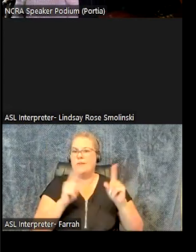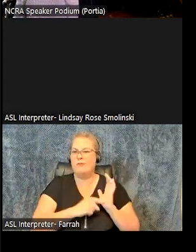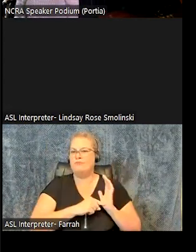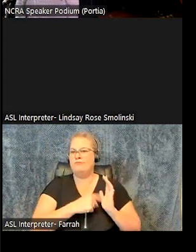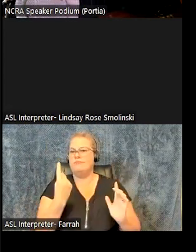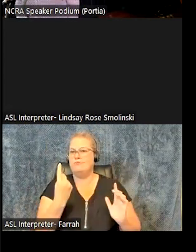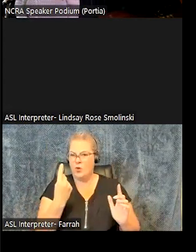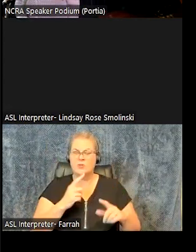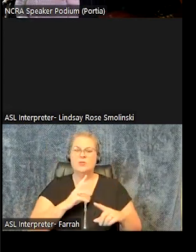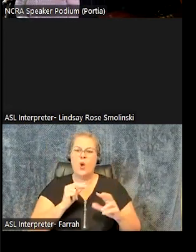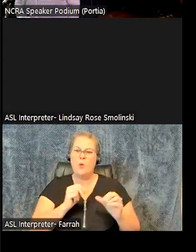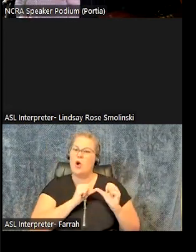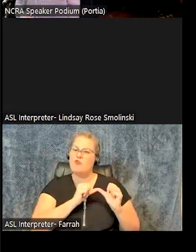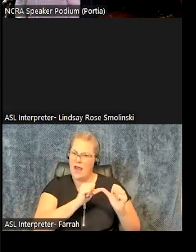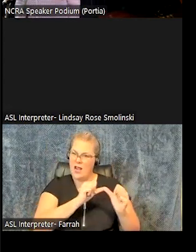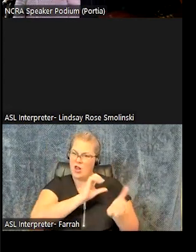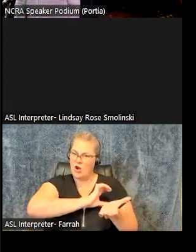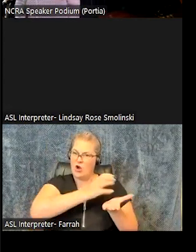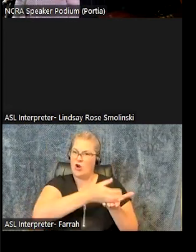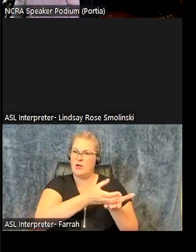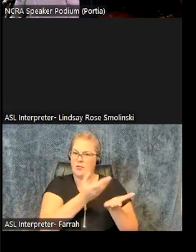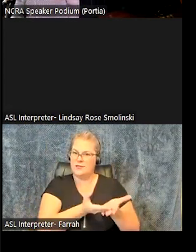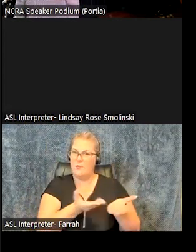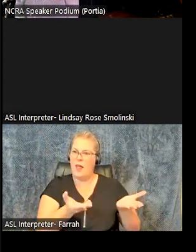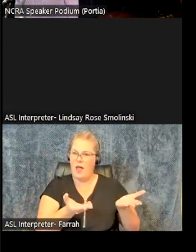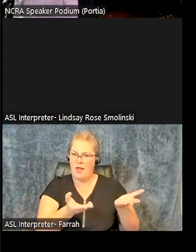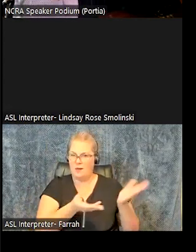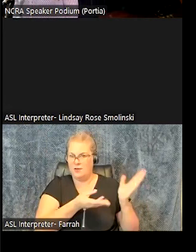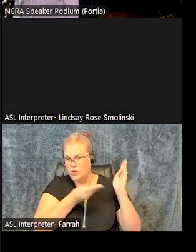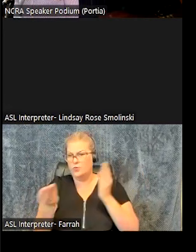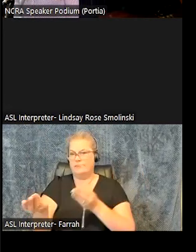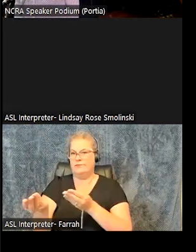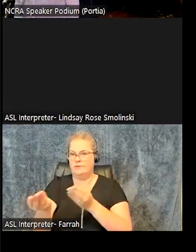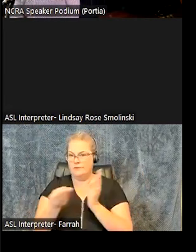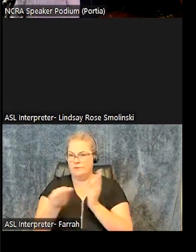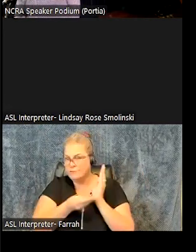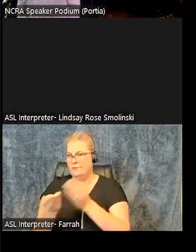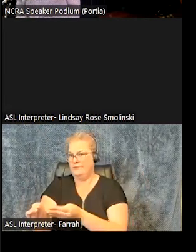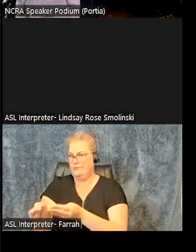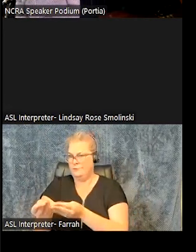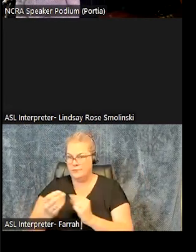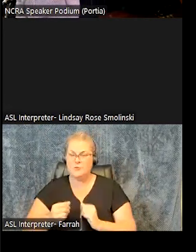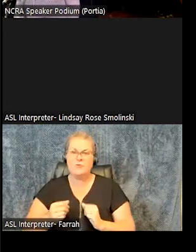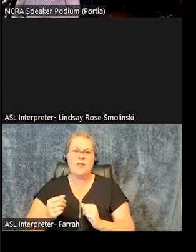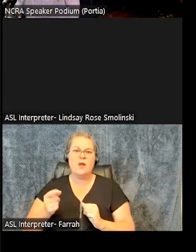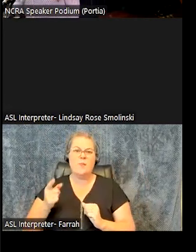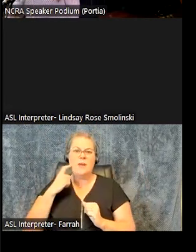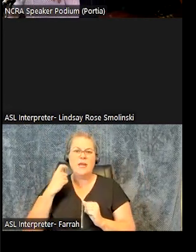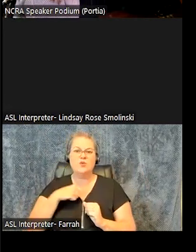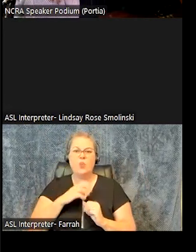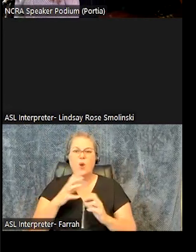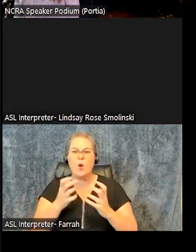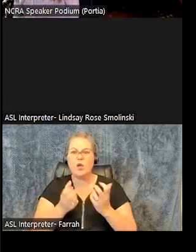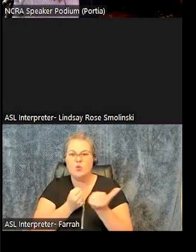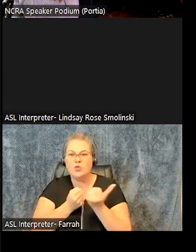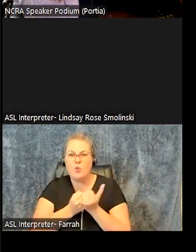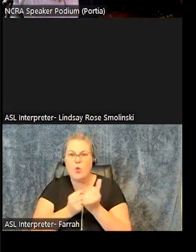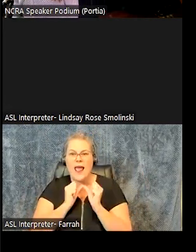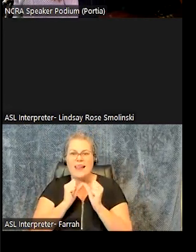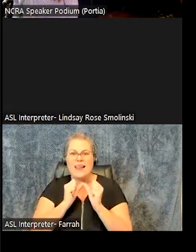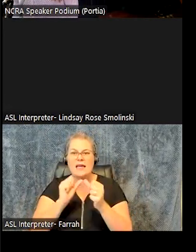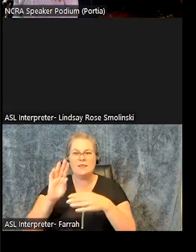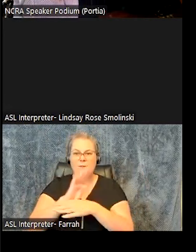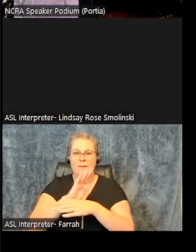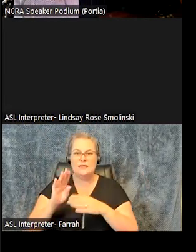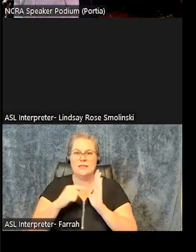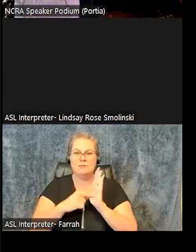have some regularity in the stream for these entrepreneurs to work with, because we're looking to support lasting business models,